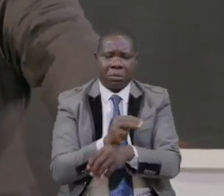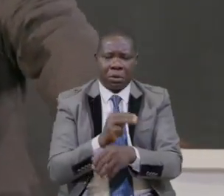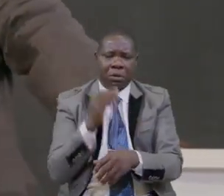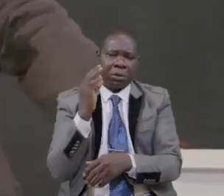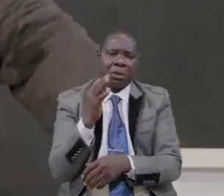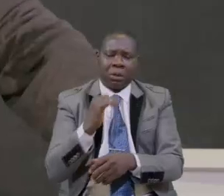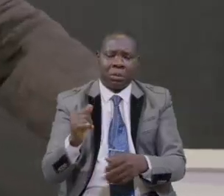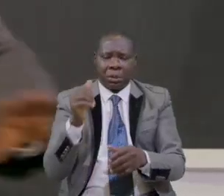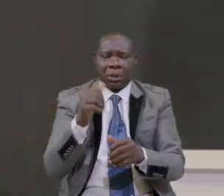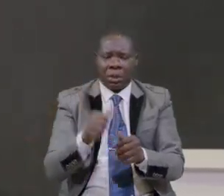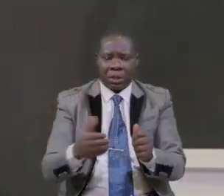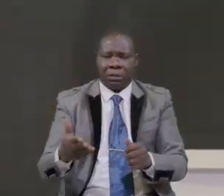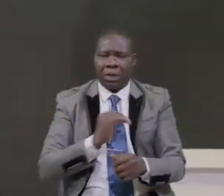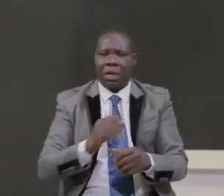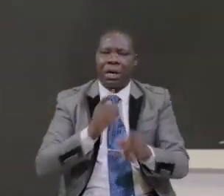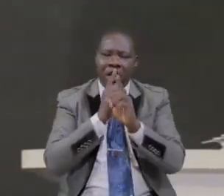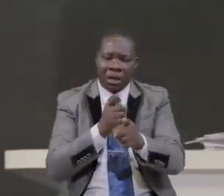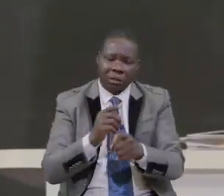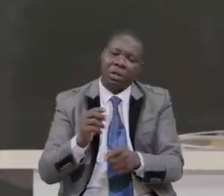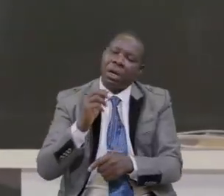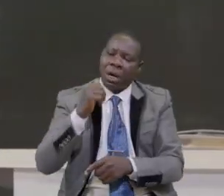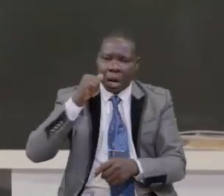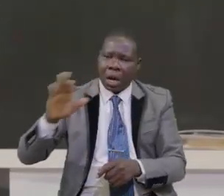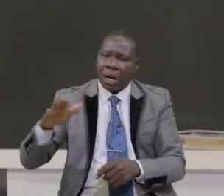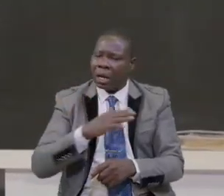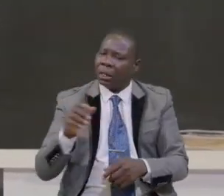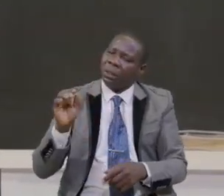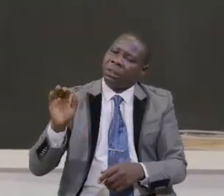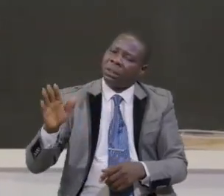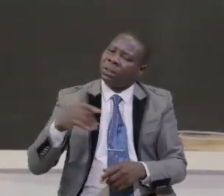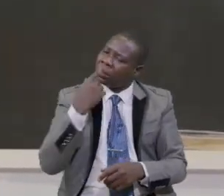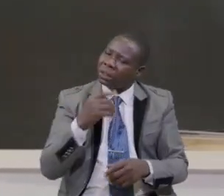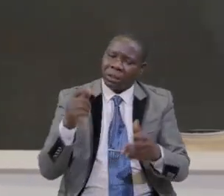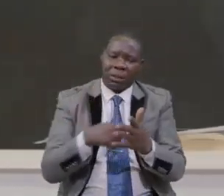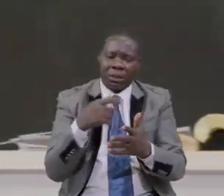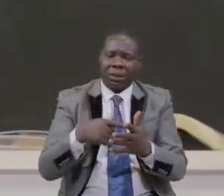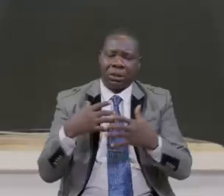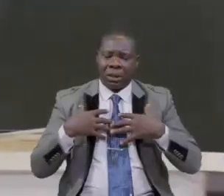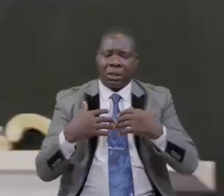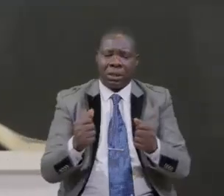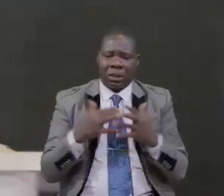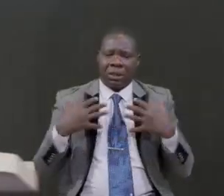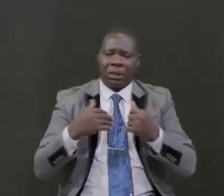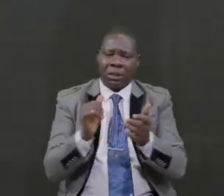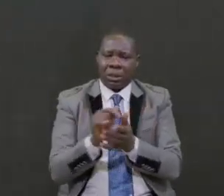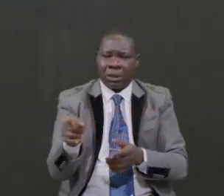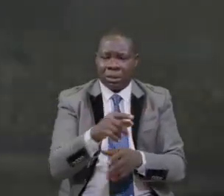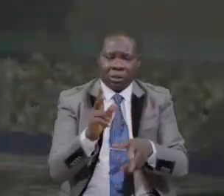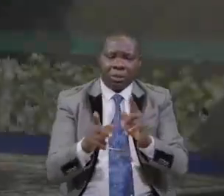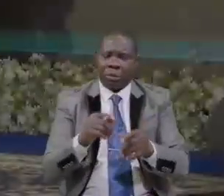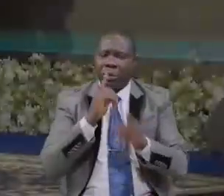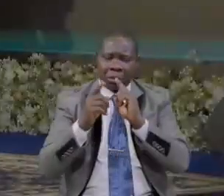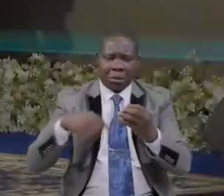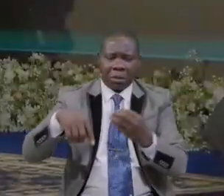her. And she said, this healing that you people talk about, that's the way she spoke, what's